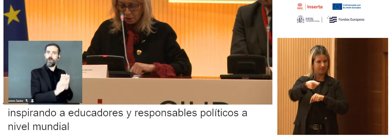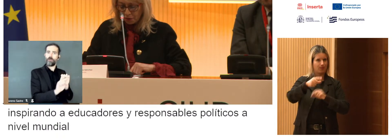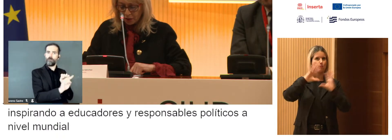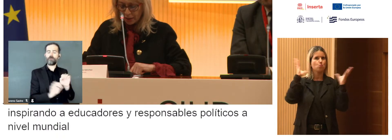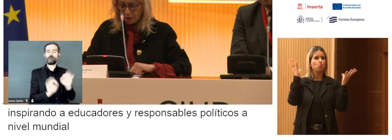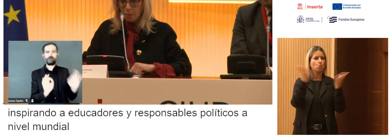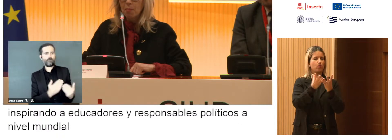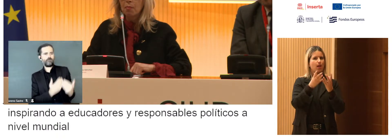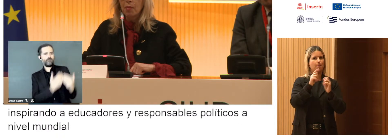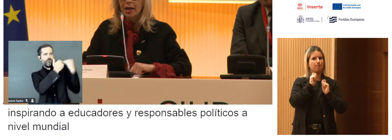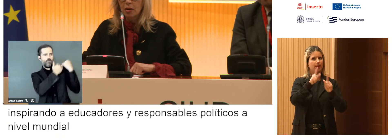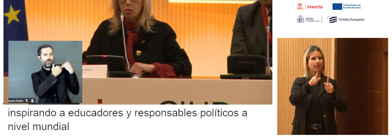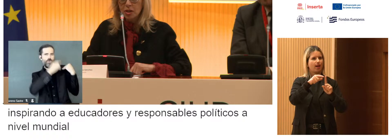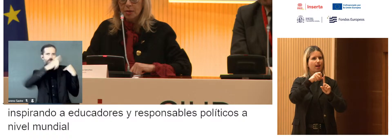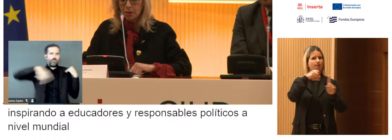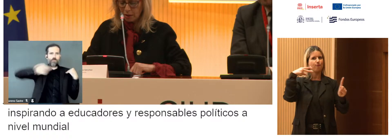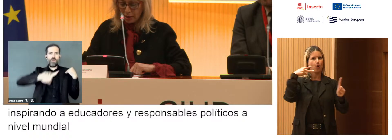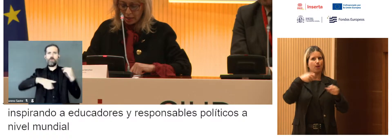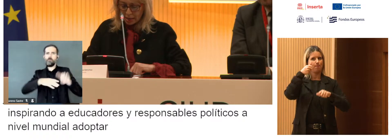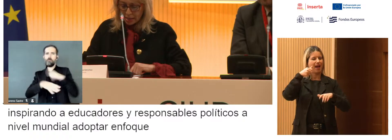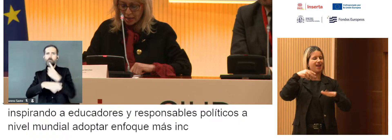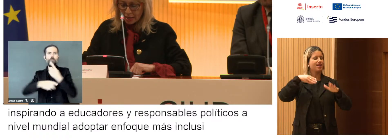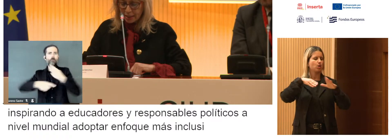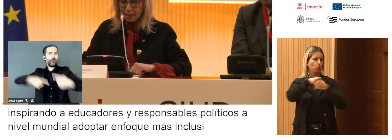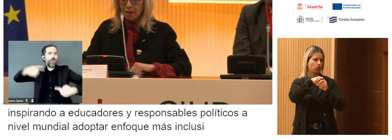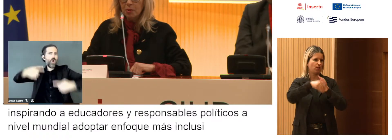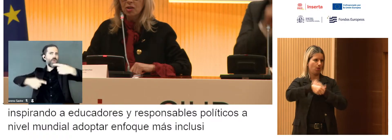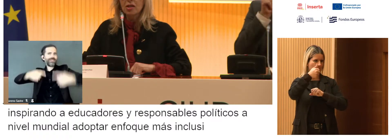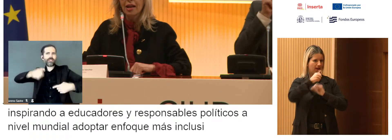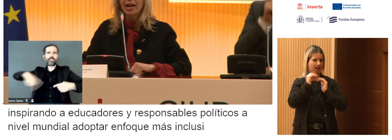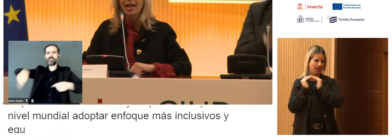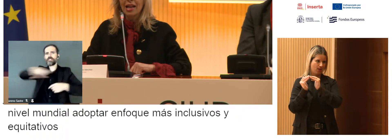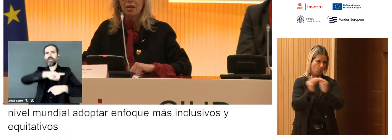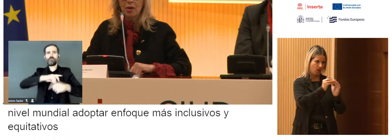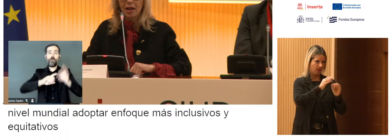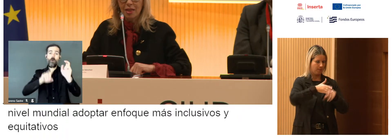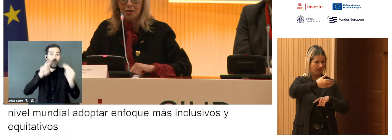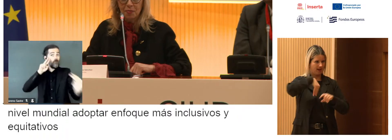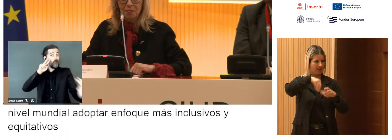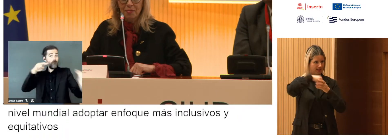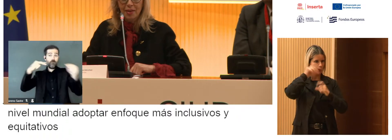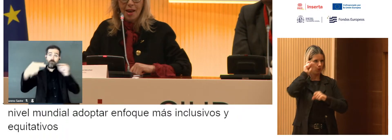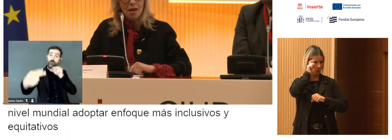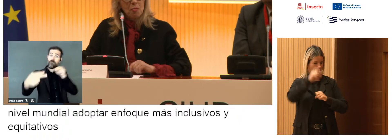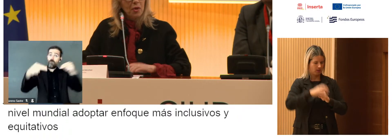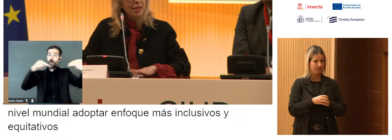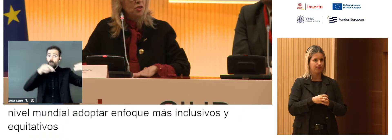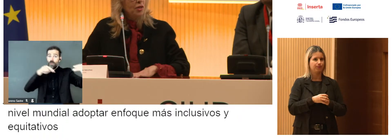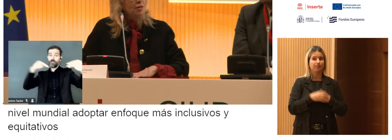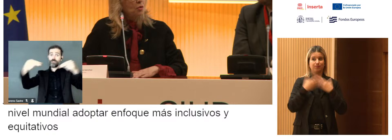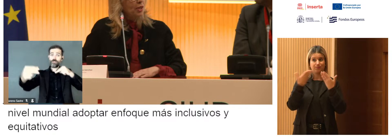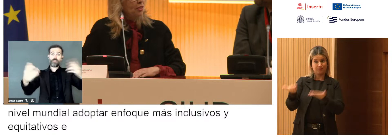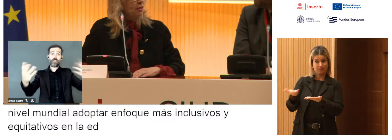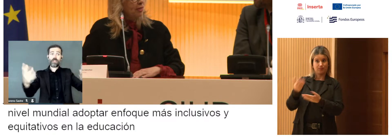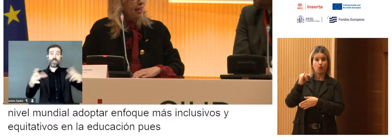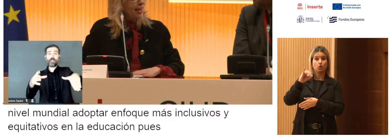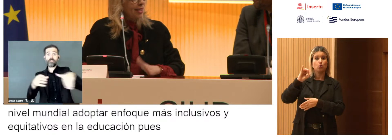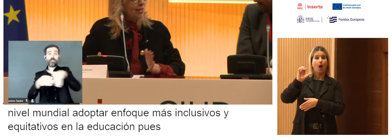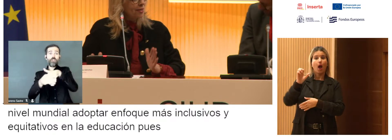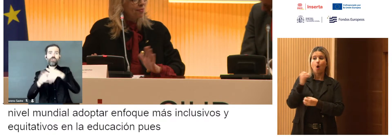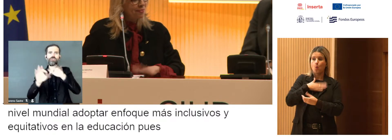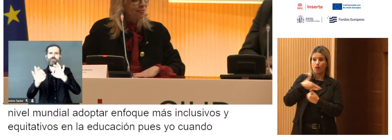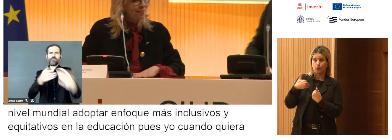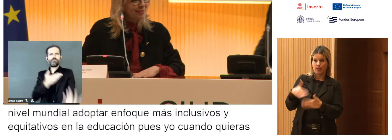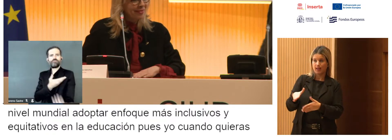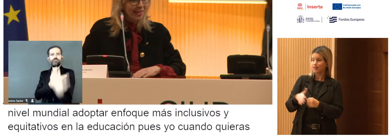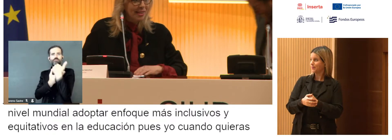adoptar enfoques más inclusivos y equitativos en la educación. Pues, Joao, cuando